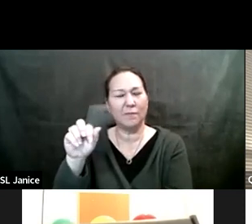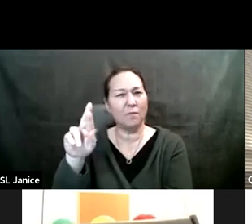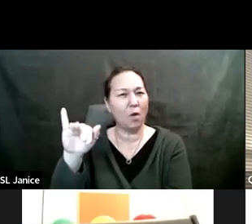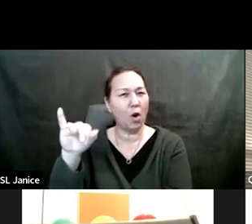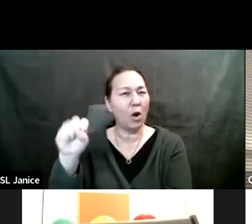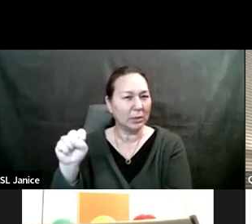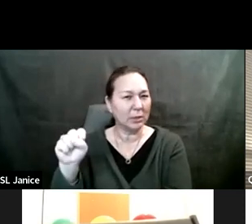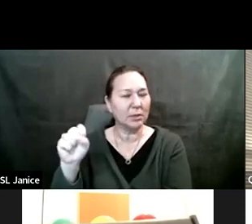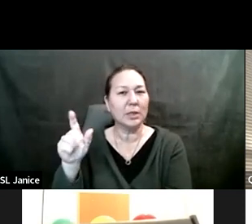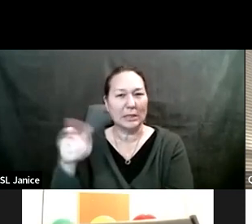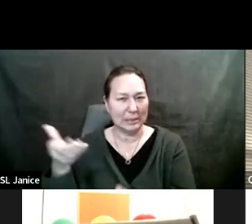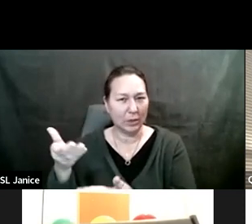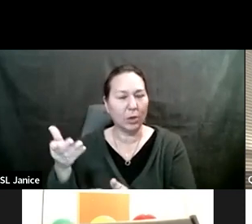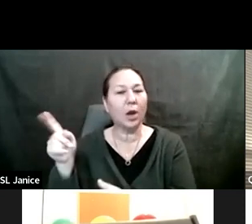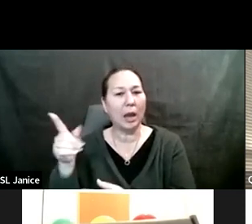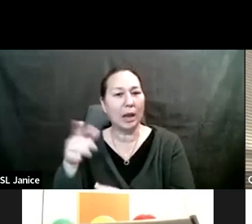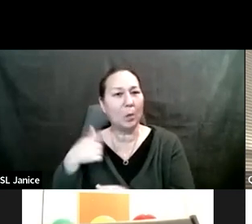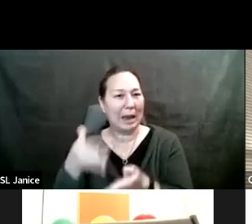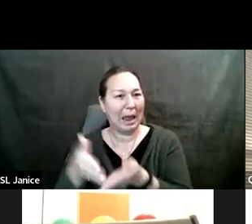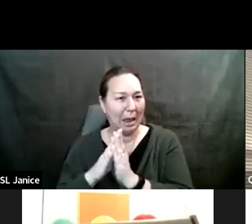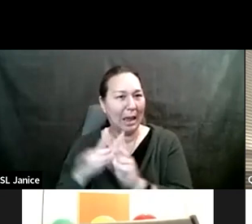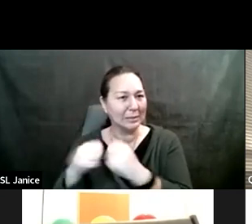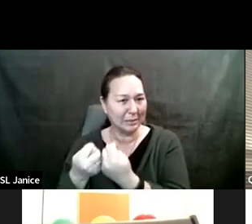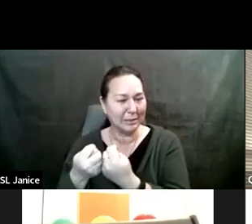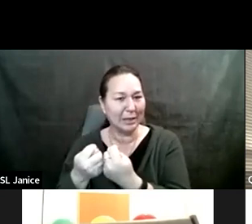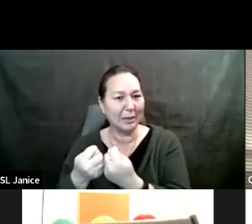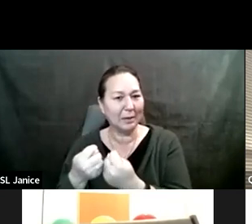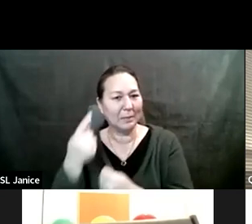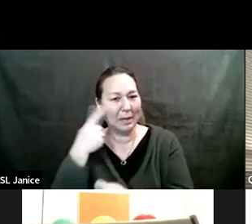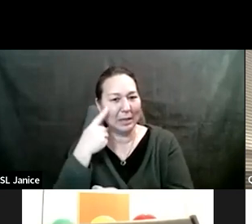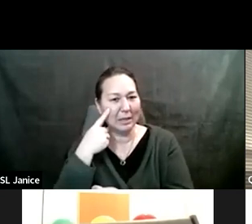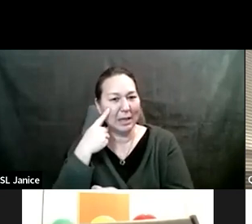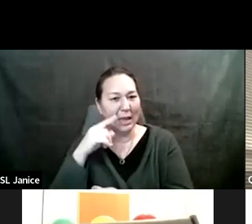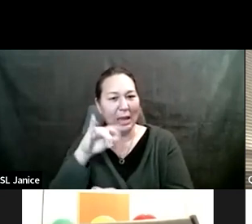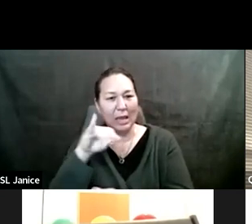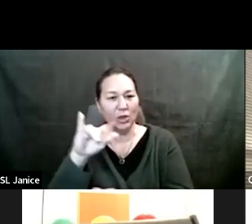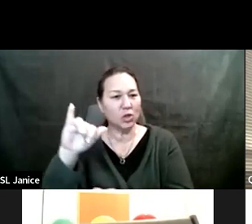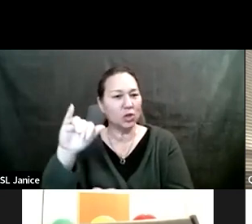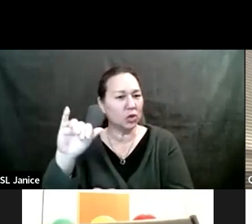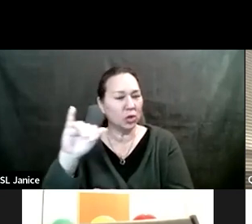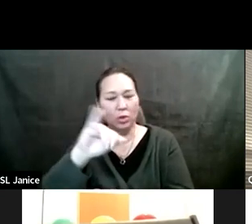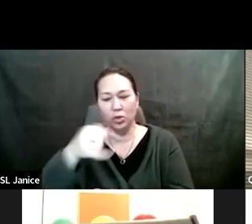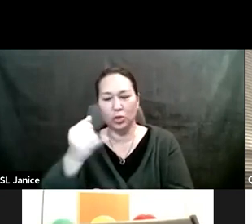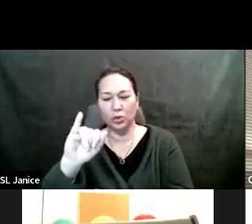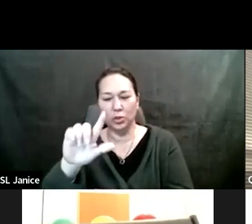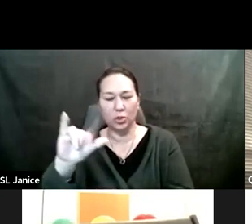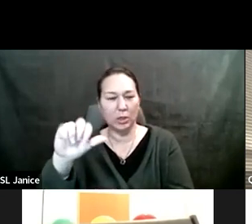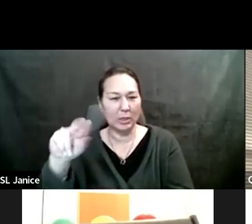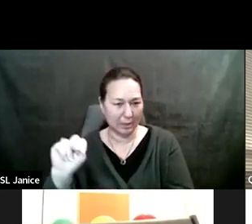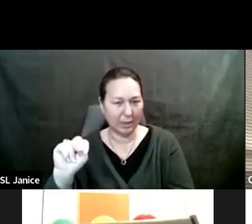the team and I believe Jillian and Alba are here as well um in in these this is the team that's been putting together with Chief